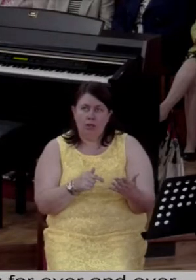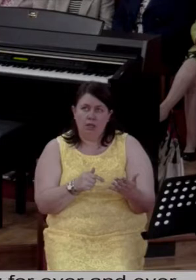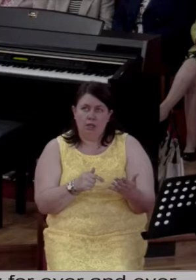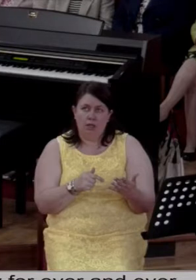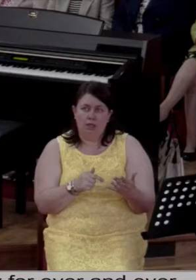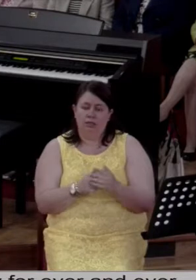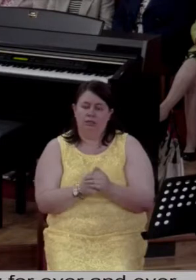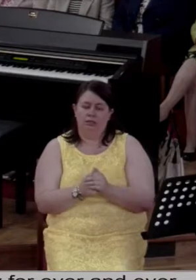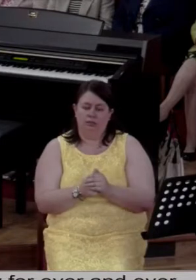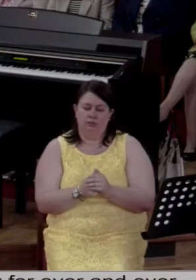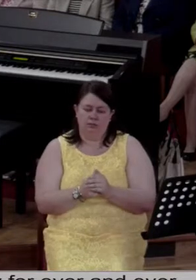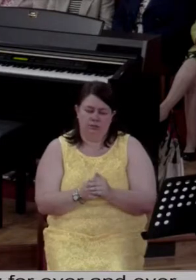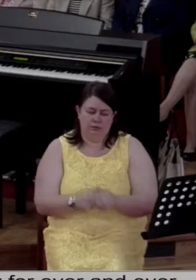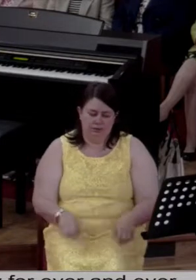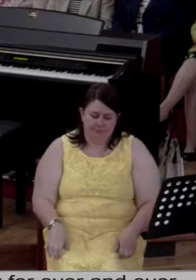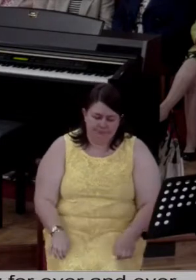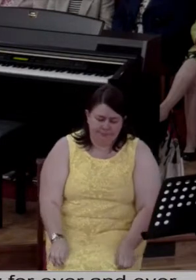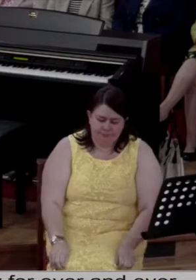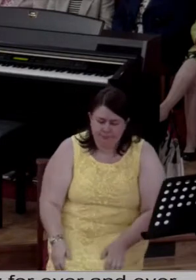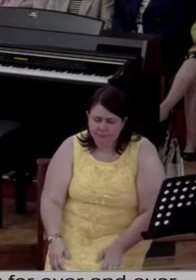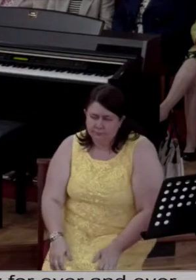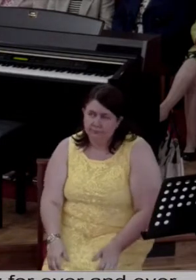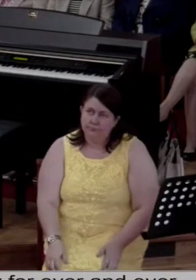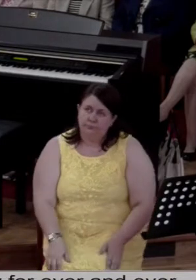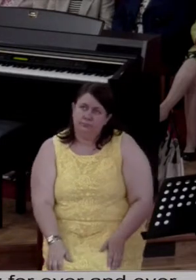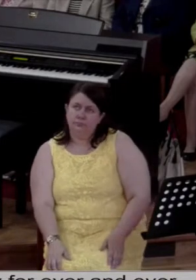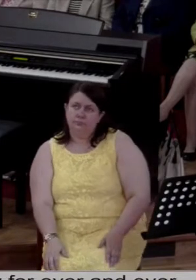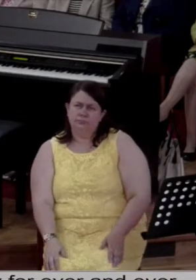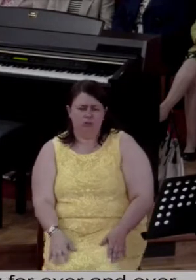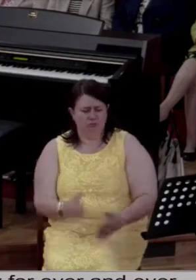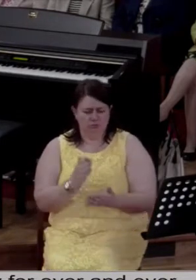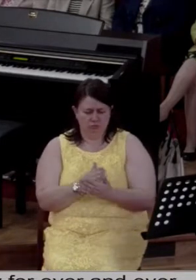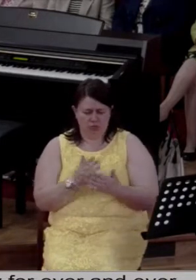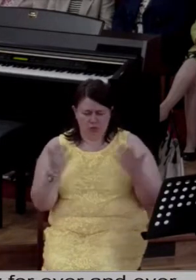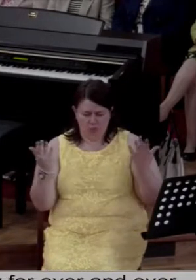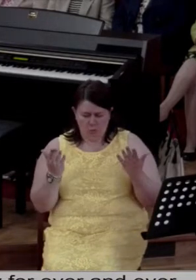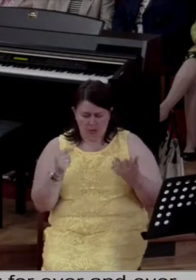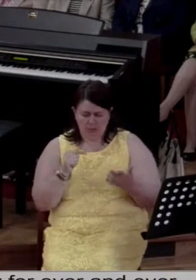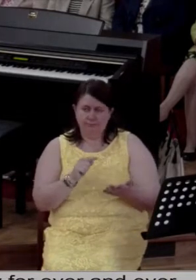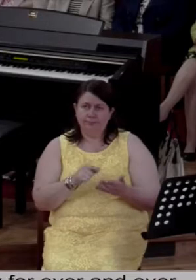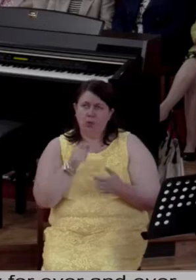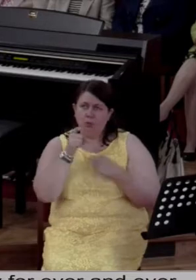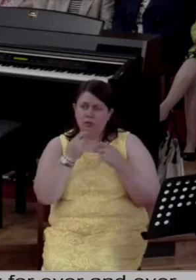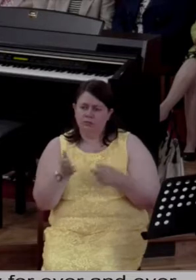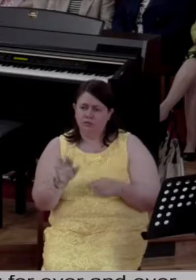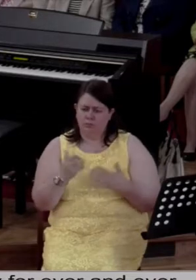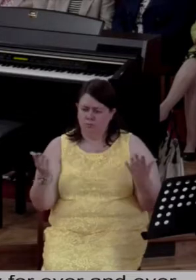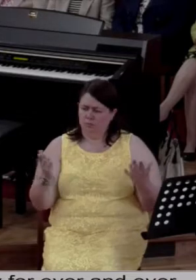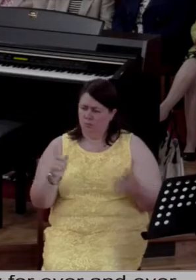manuscripts exclude it. So where did it come from and why do we pray it?